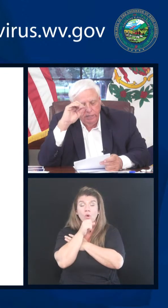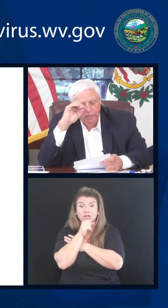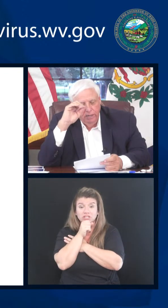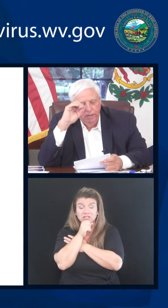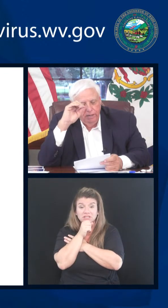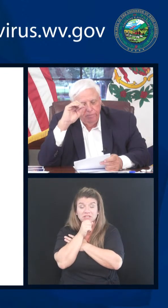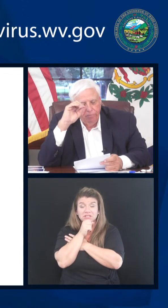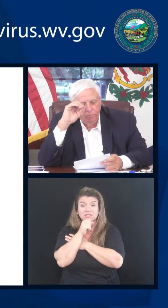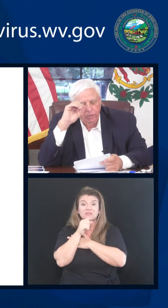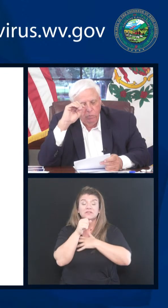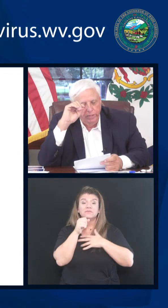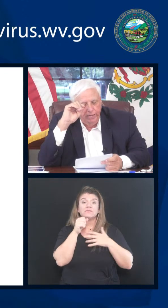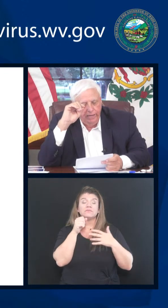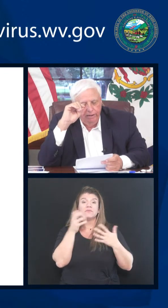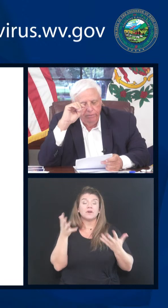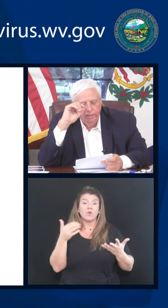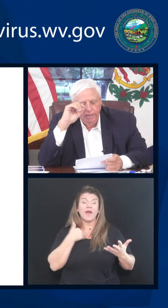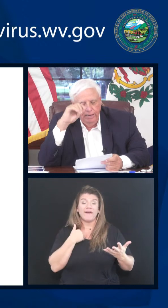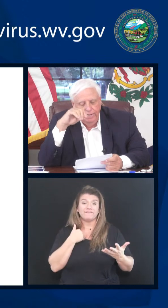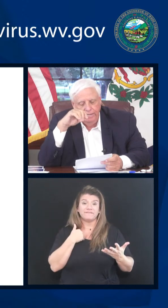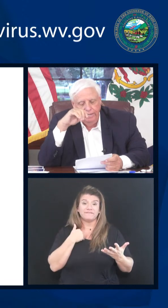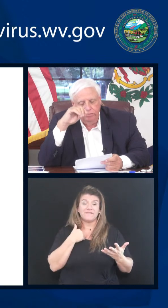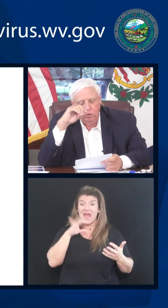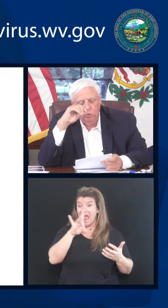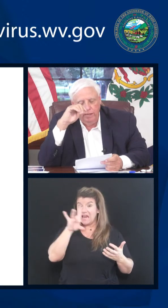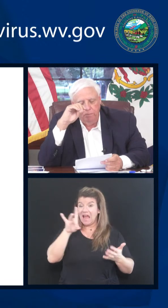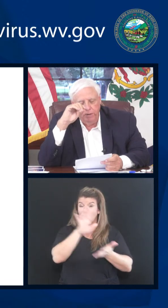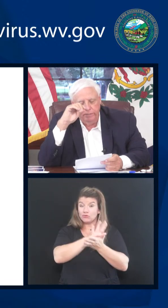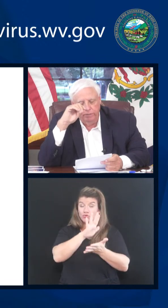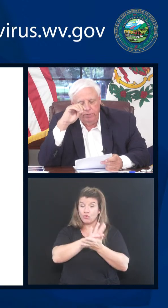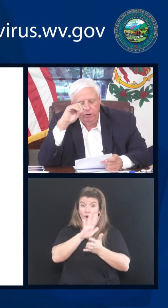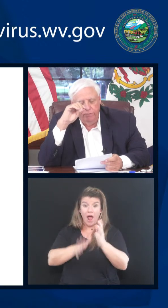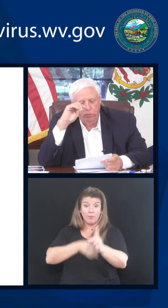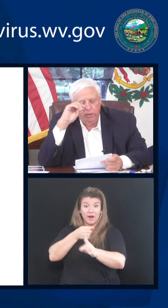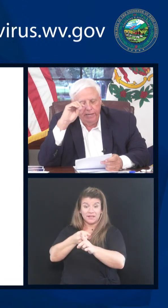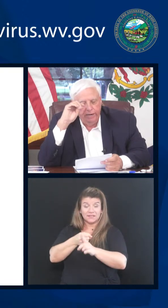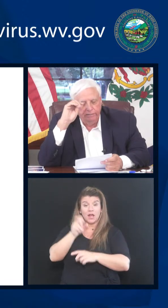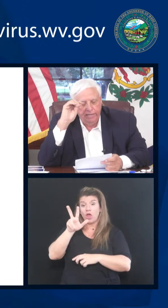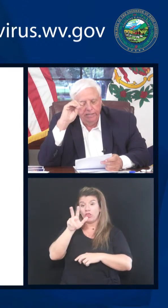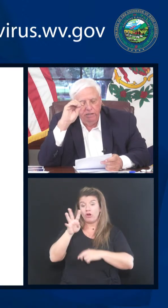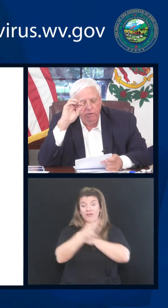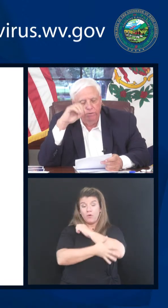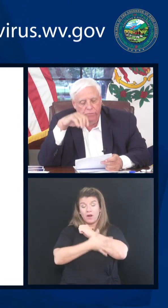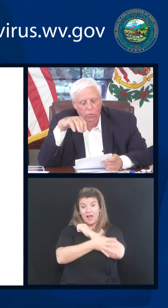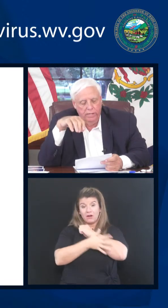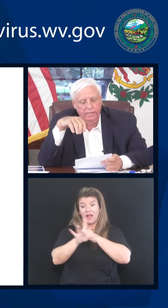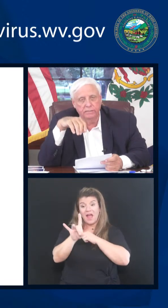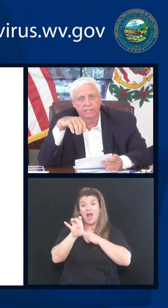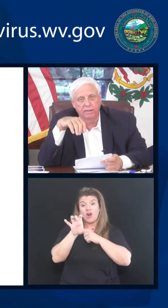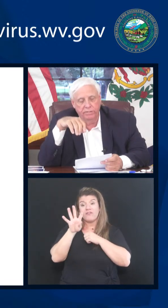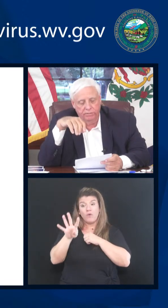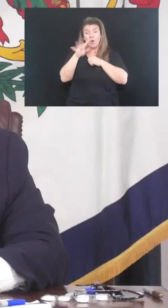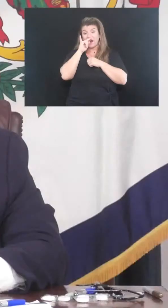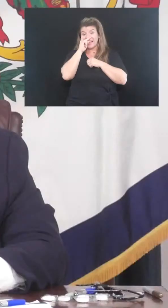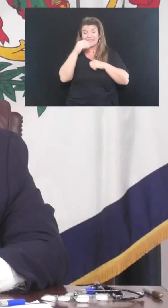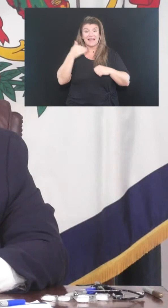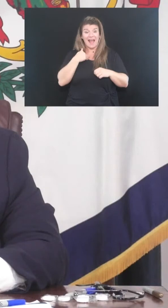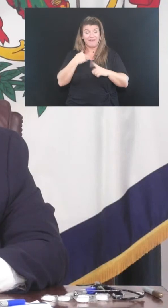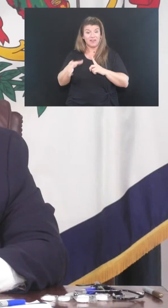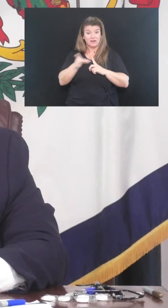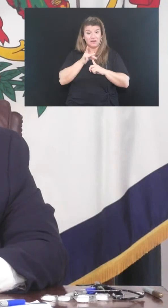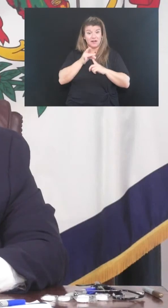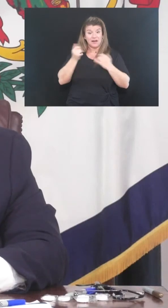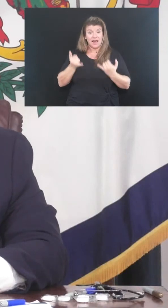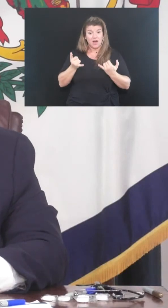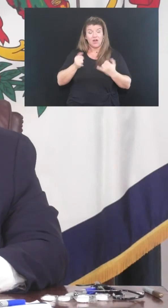orange. We have 88 school outbreaks in 34 counties. 804 kids have this now.